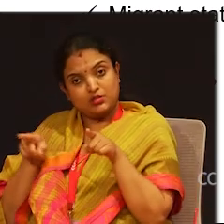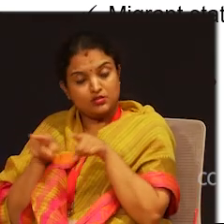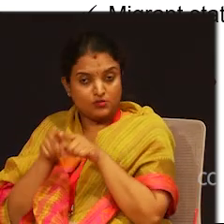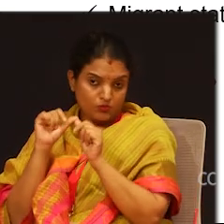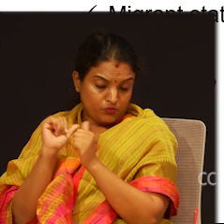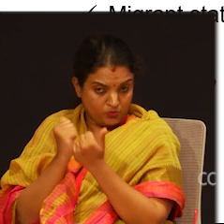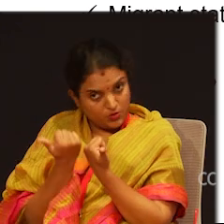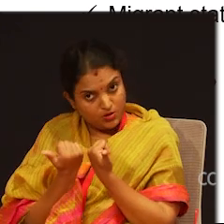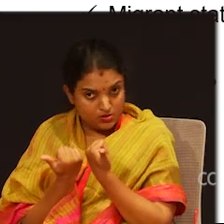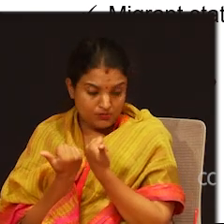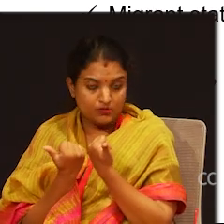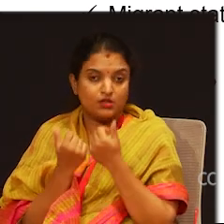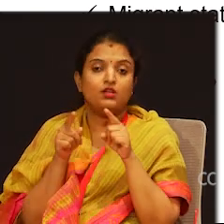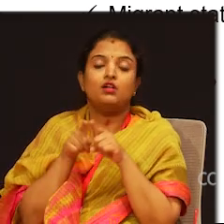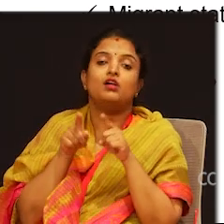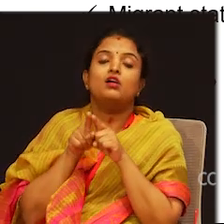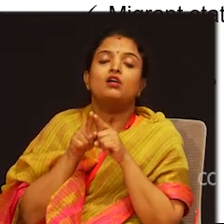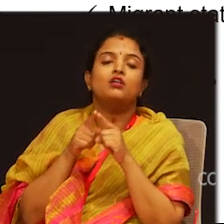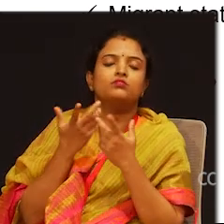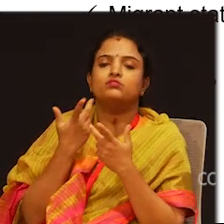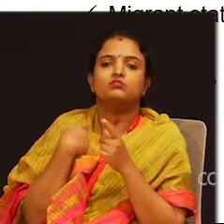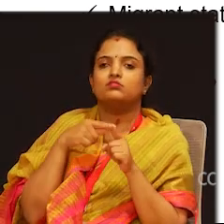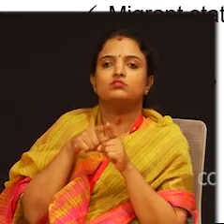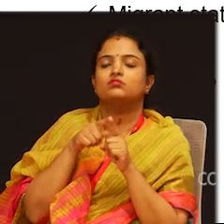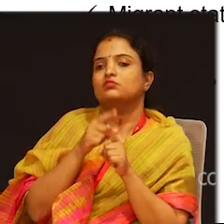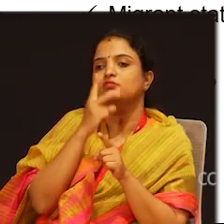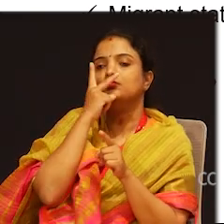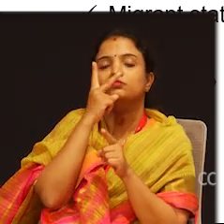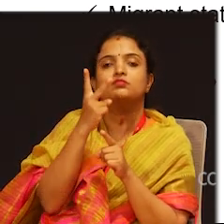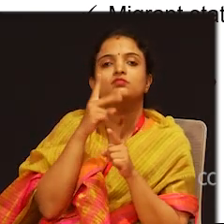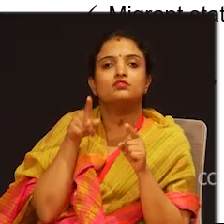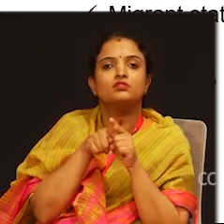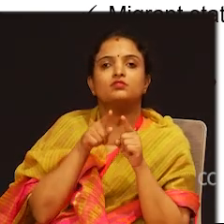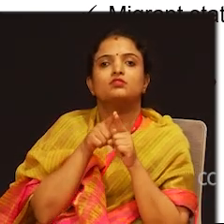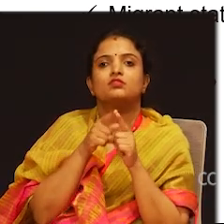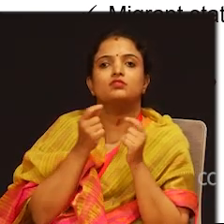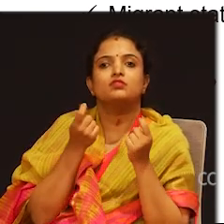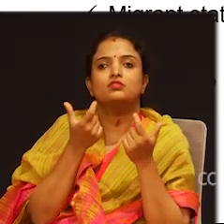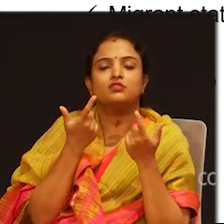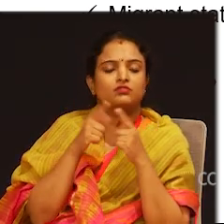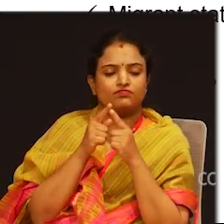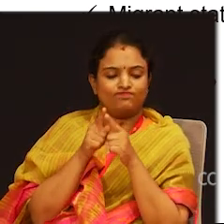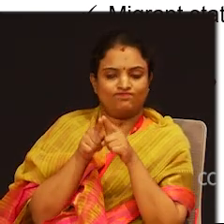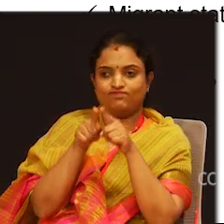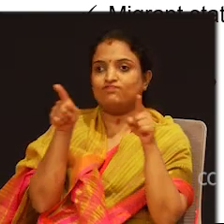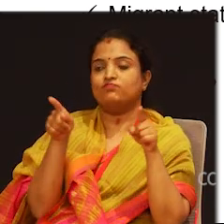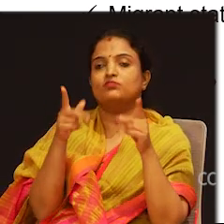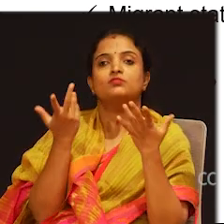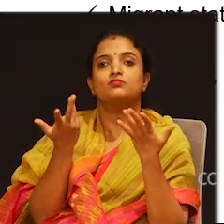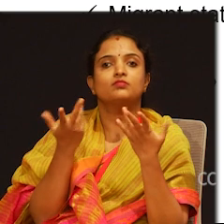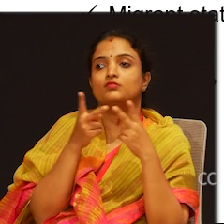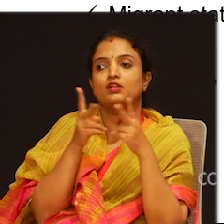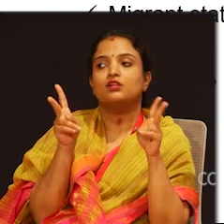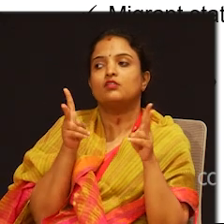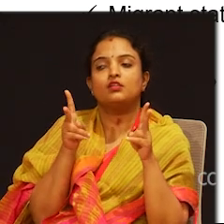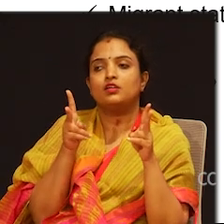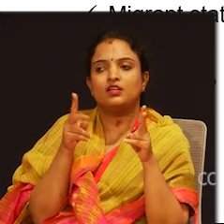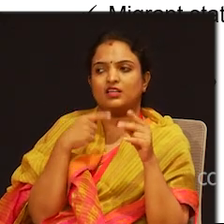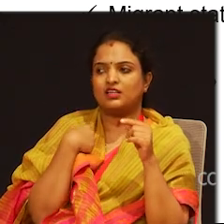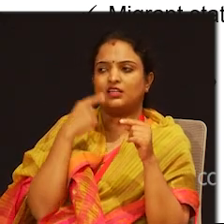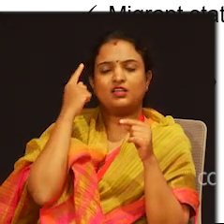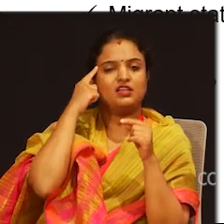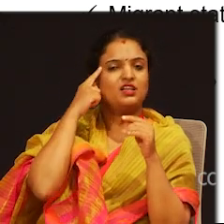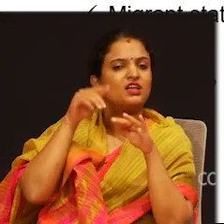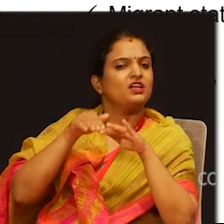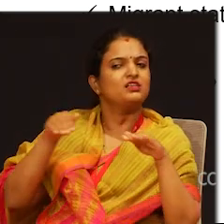Or do I look at them with some lenses that tell me to discriminate? Do I look at a